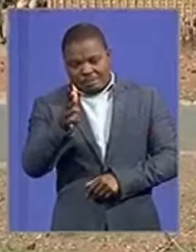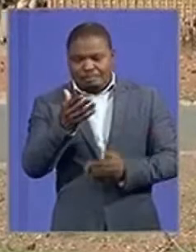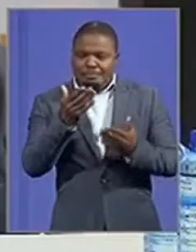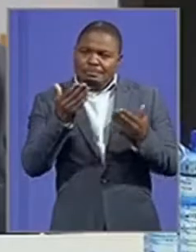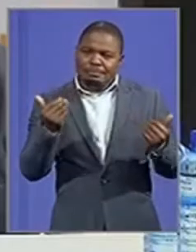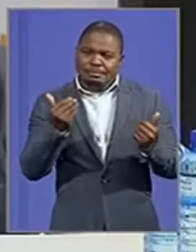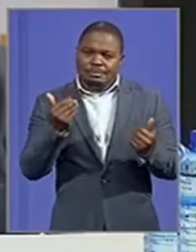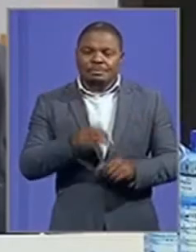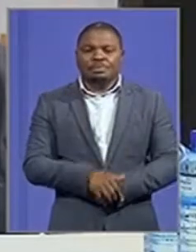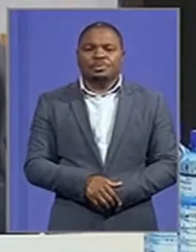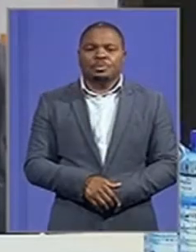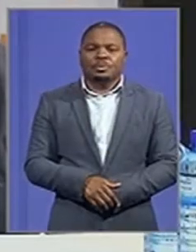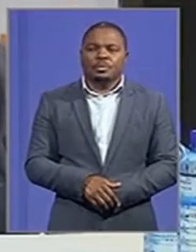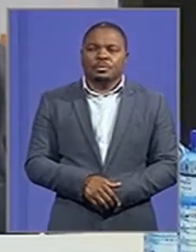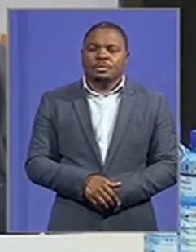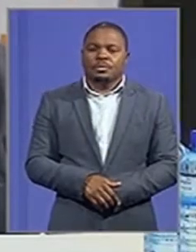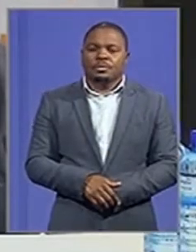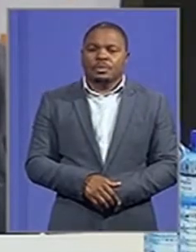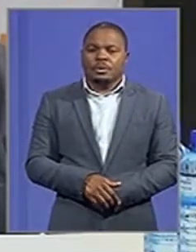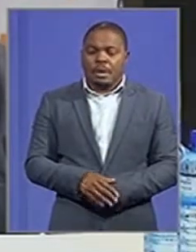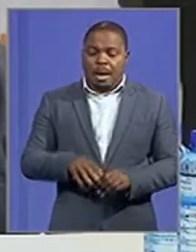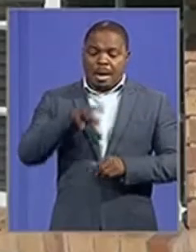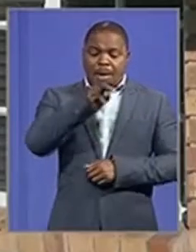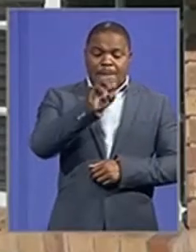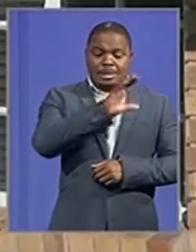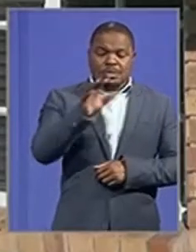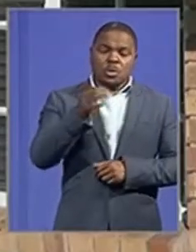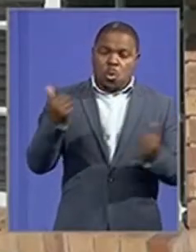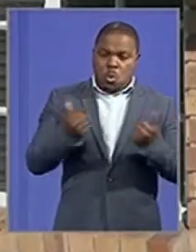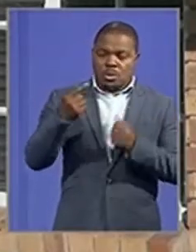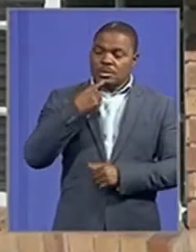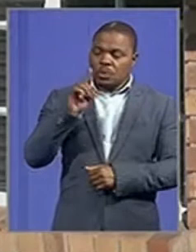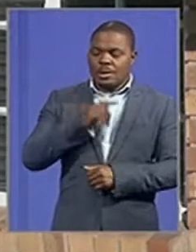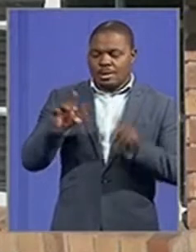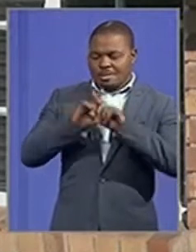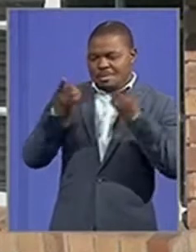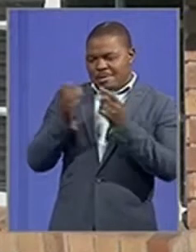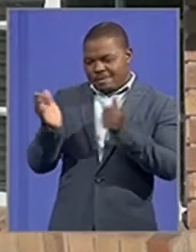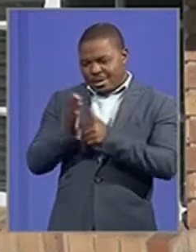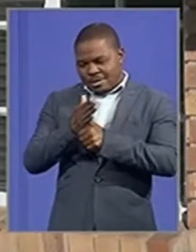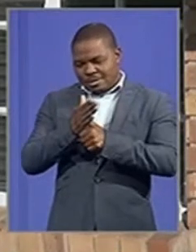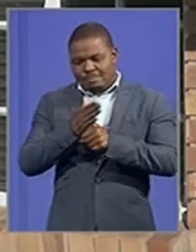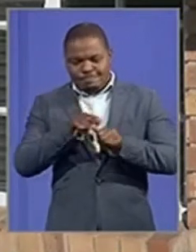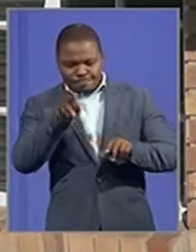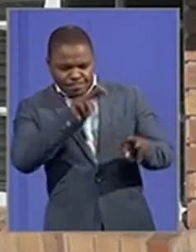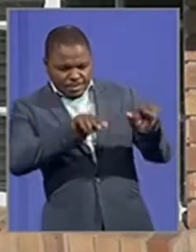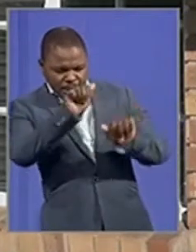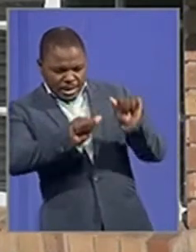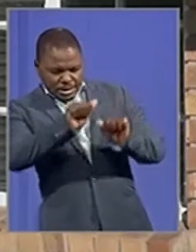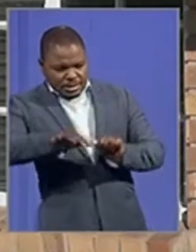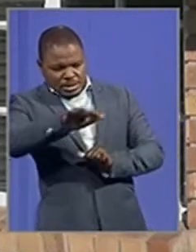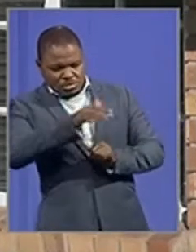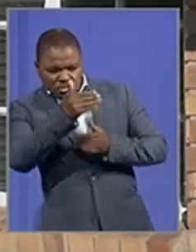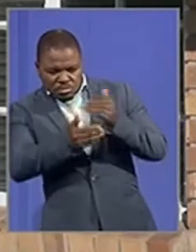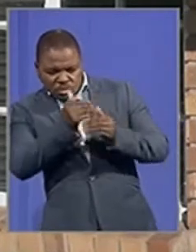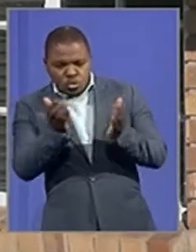kgwedi e latelang. The MEC already indicated that the department will assess the situation at that given time,